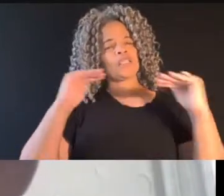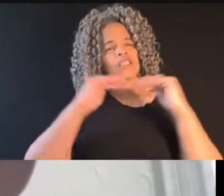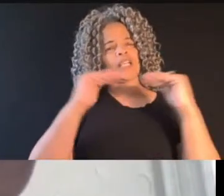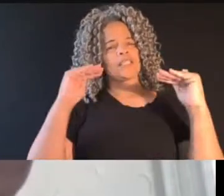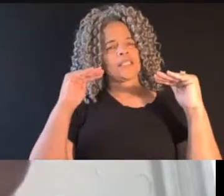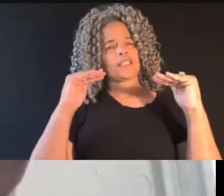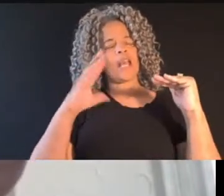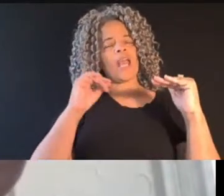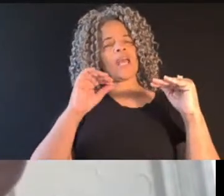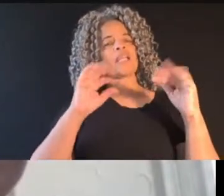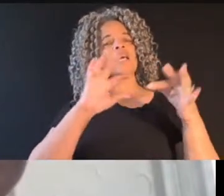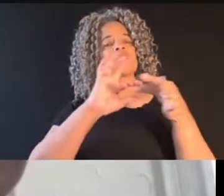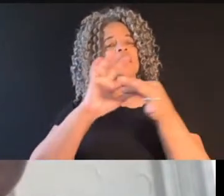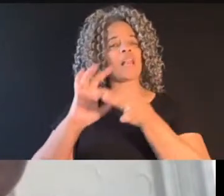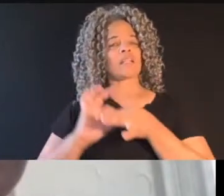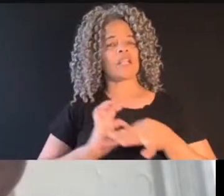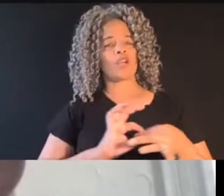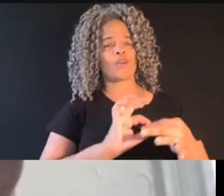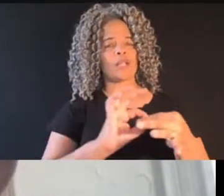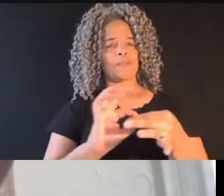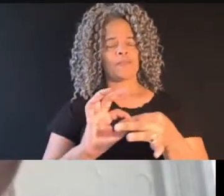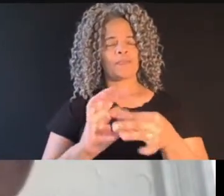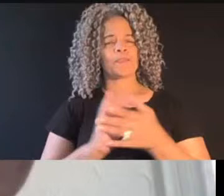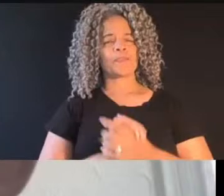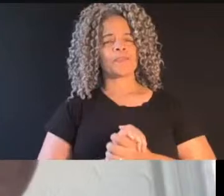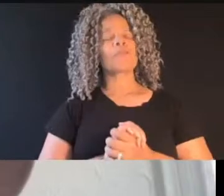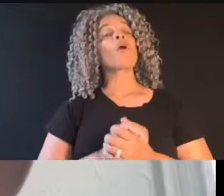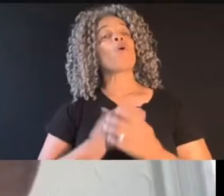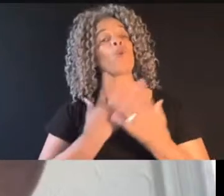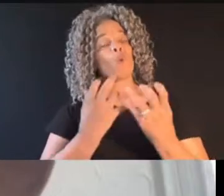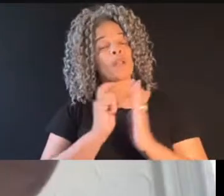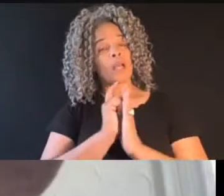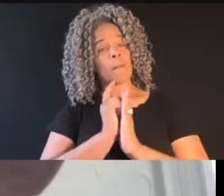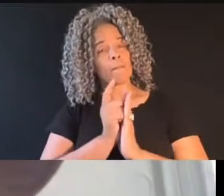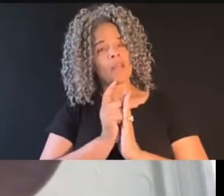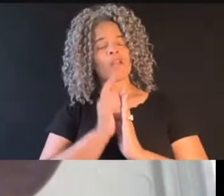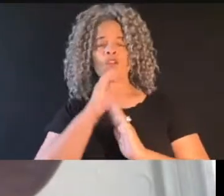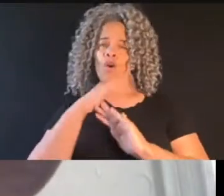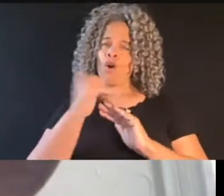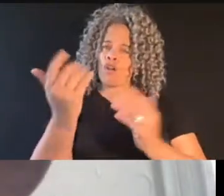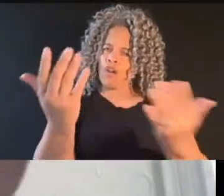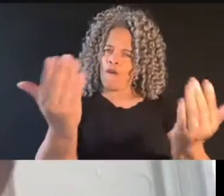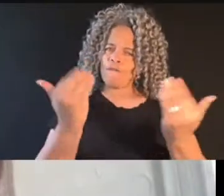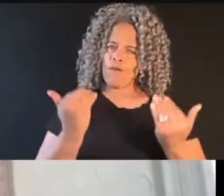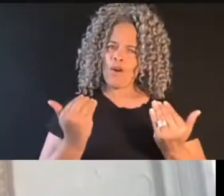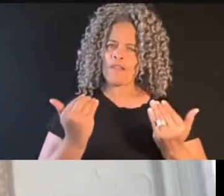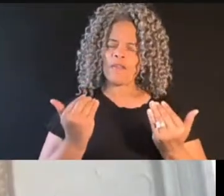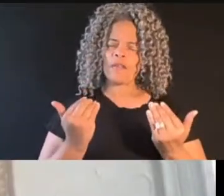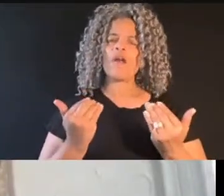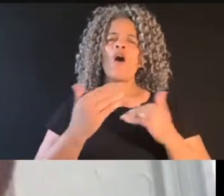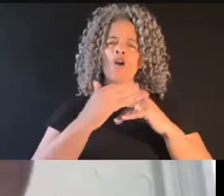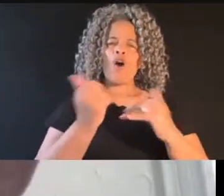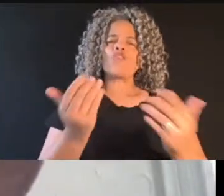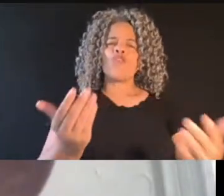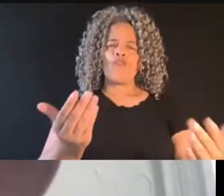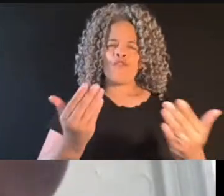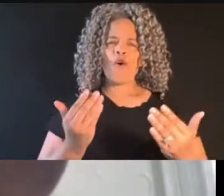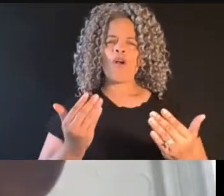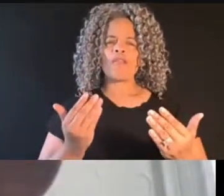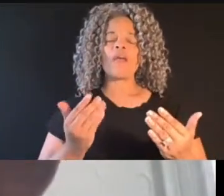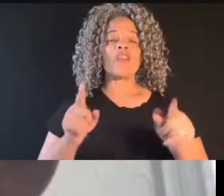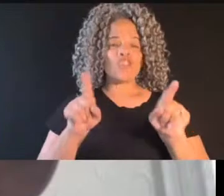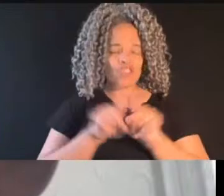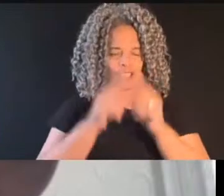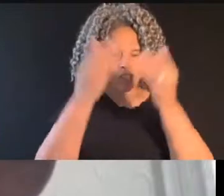and solidarity. We want to take a minute to just call y'all forth, call you forth just as you